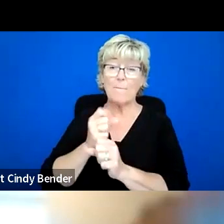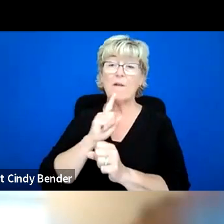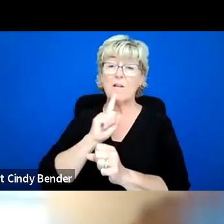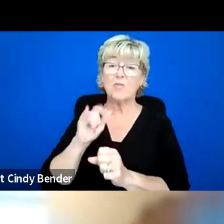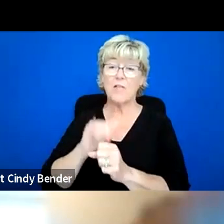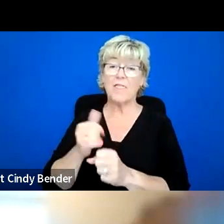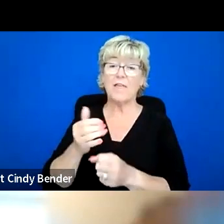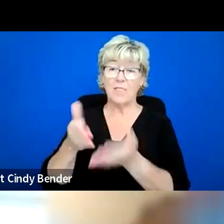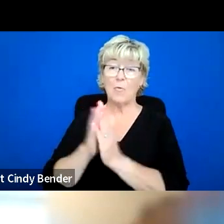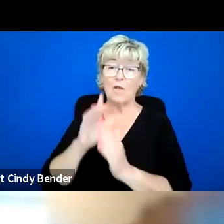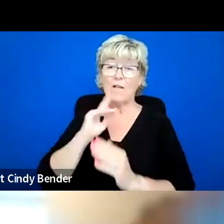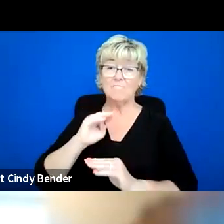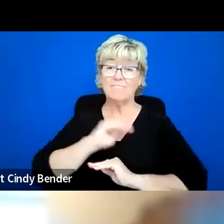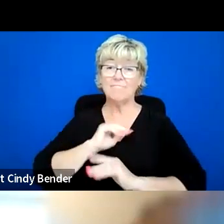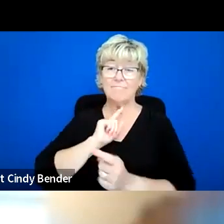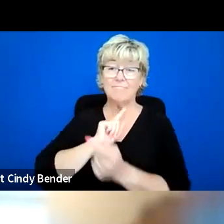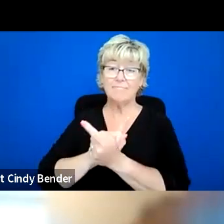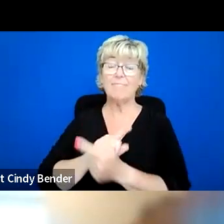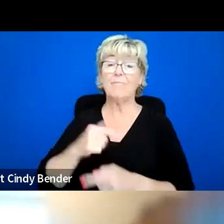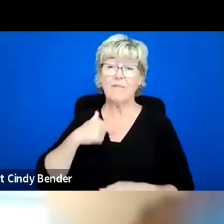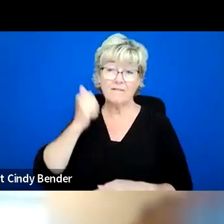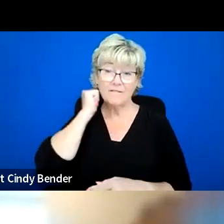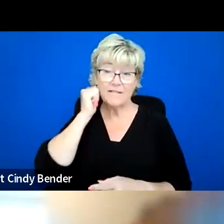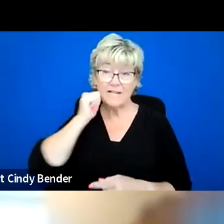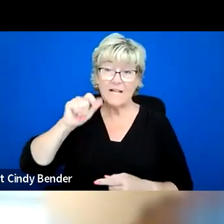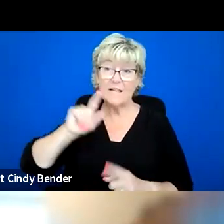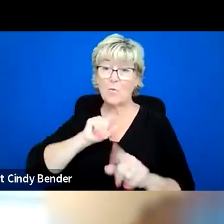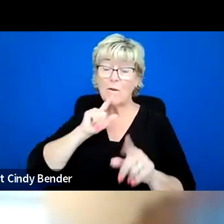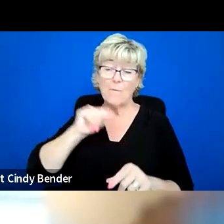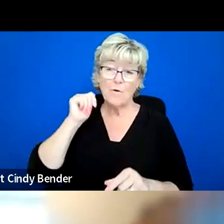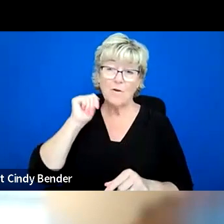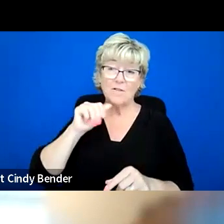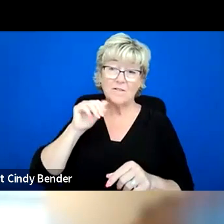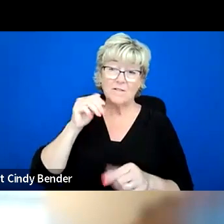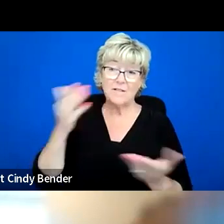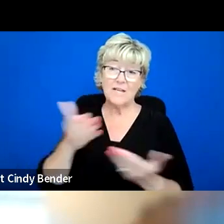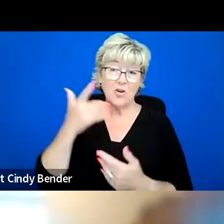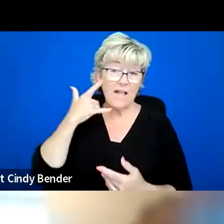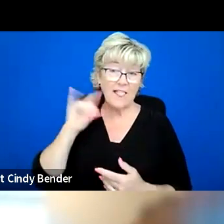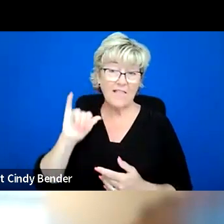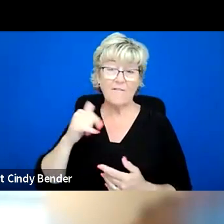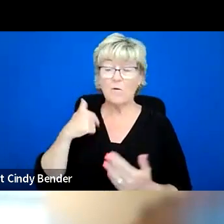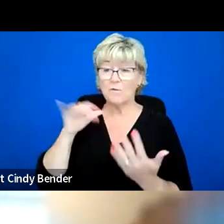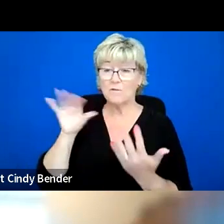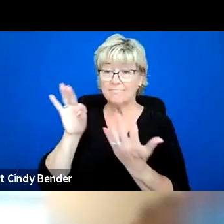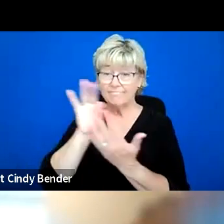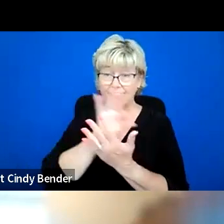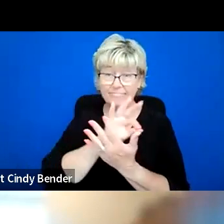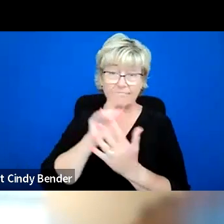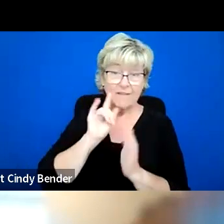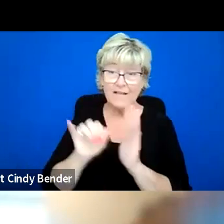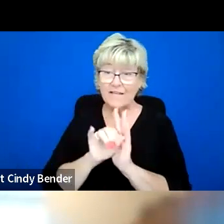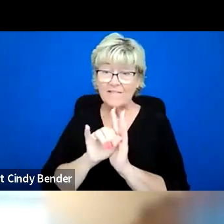is fulfilled. So we do daily reports here in California where we send it to a select number to make sure, okay, we've